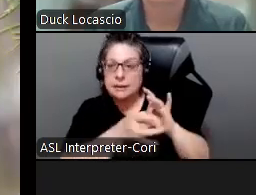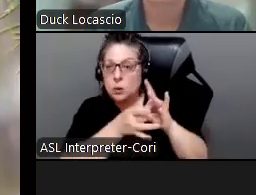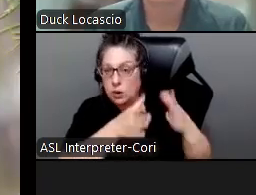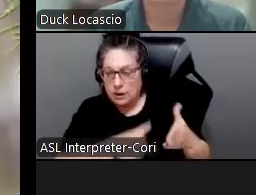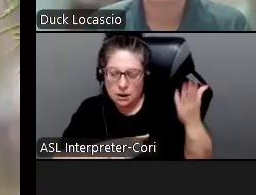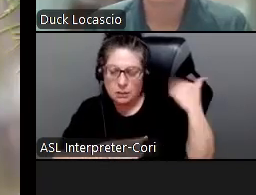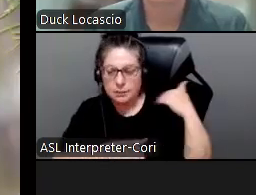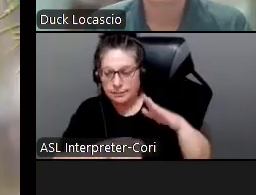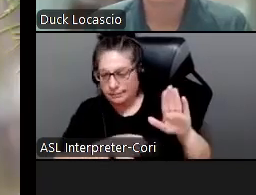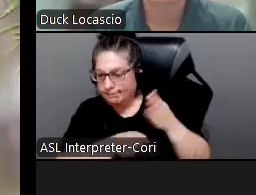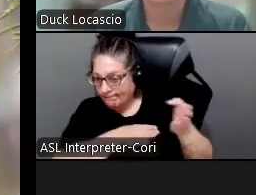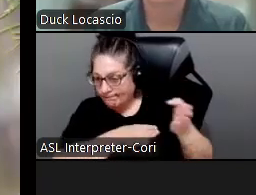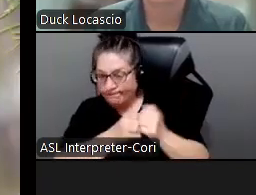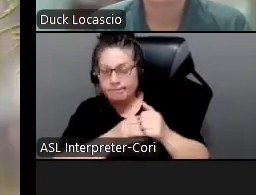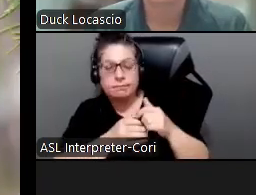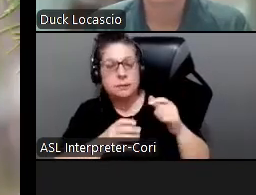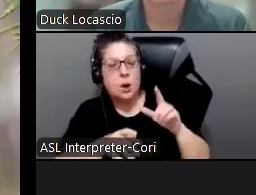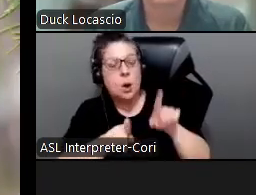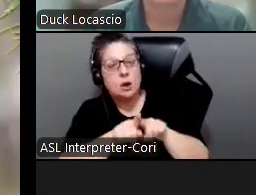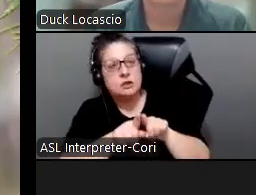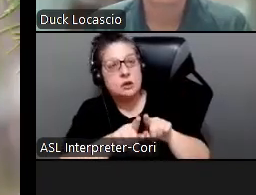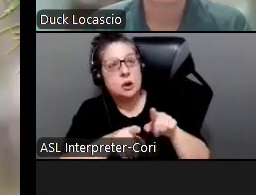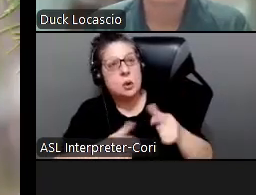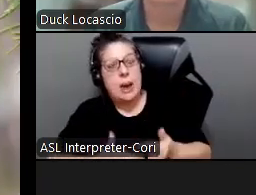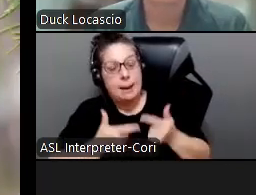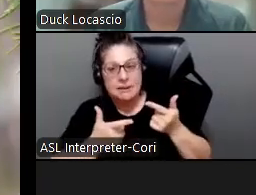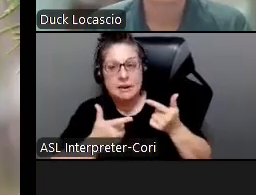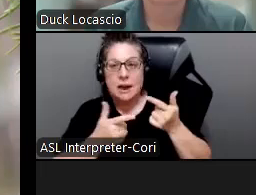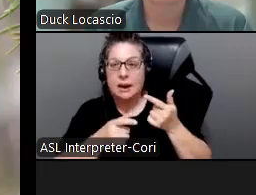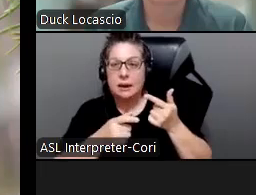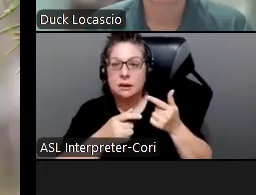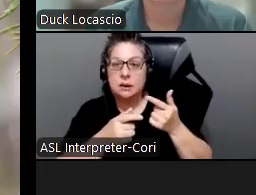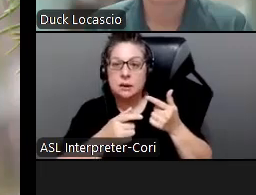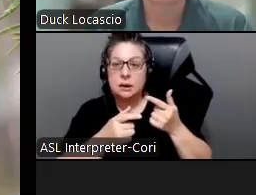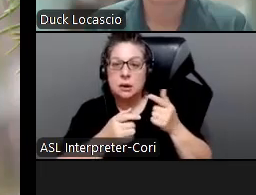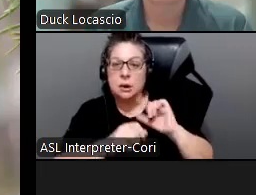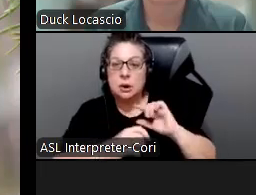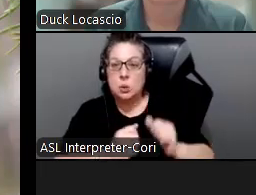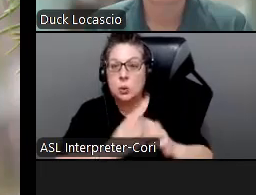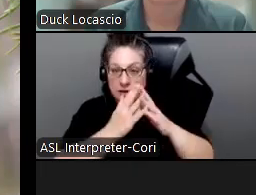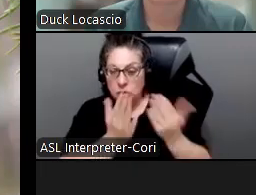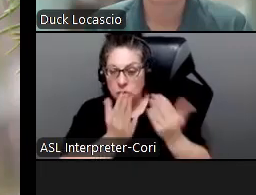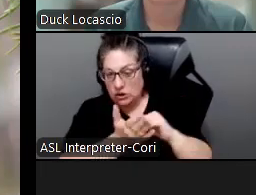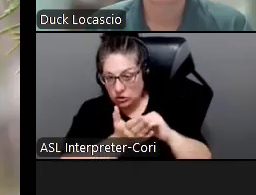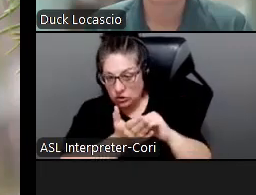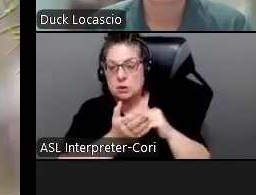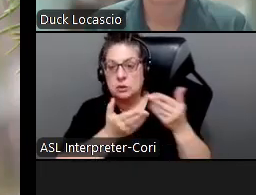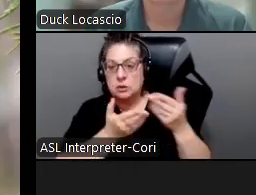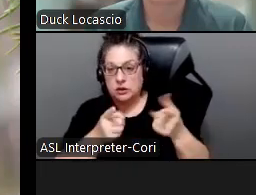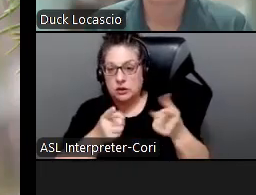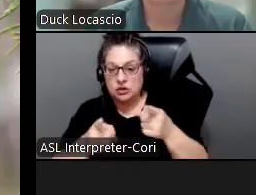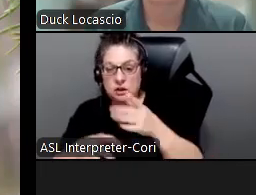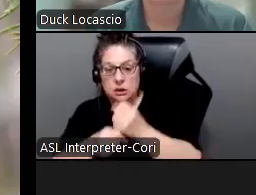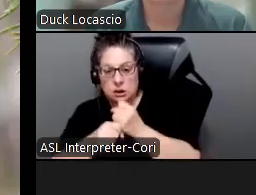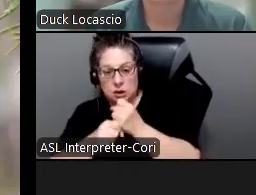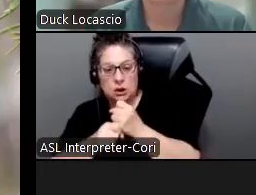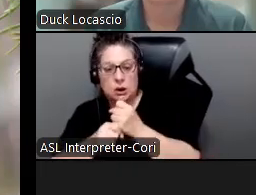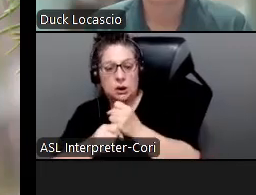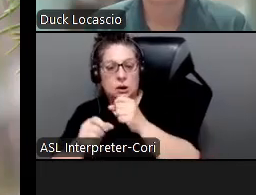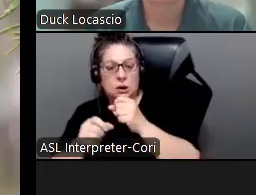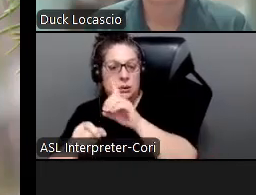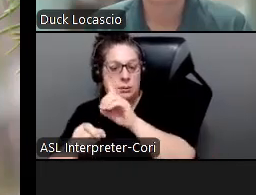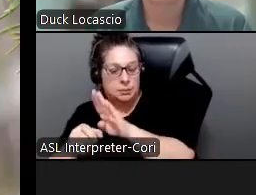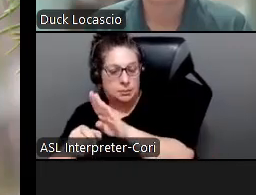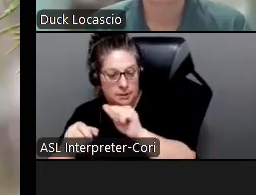coordinator and a habitat restoration specialist. She earned her Bachelor's of Science from Oregon State and a Master's of